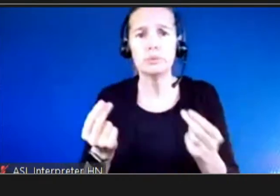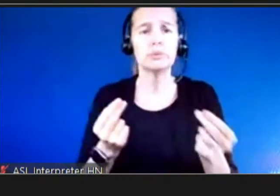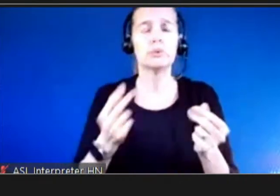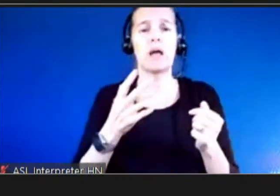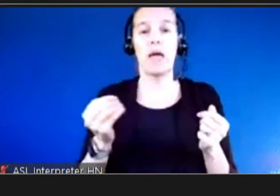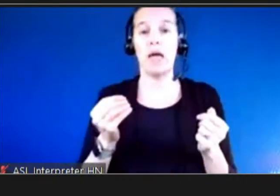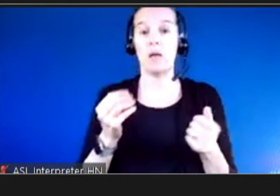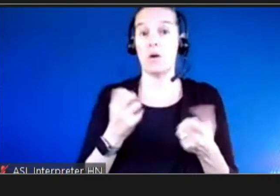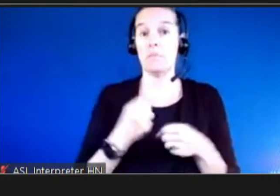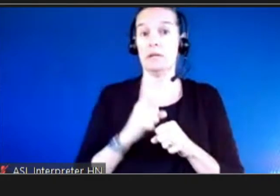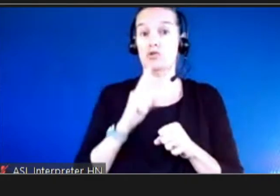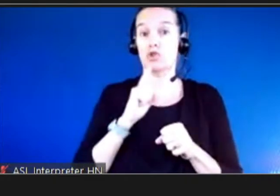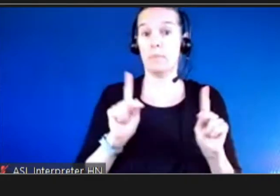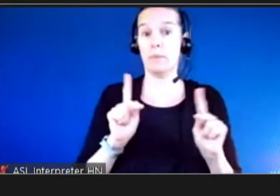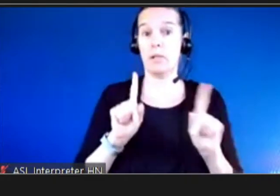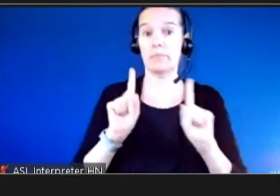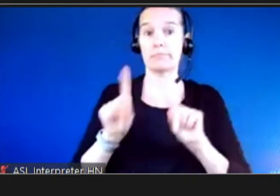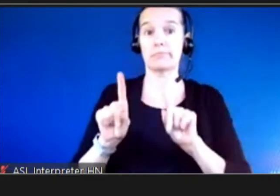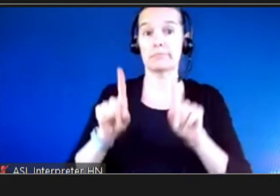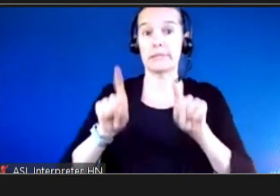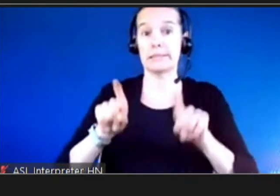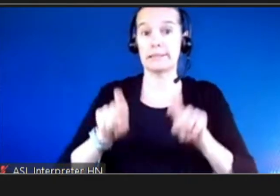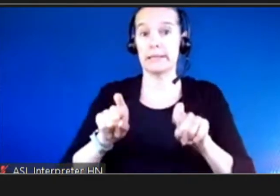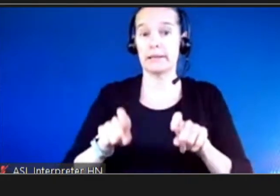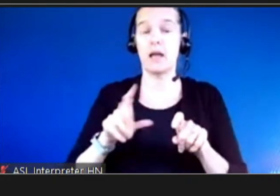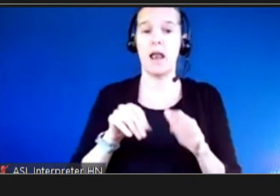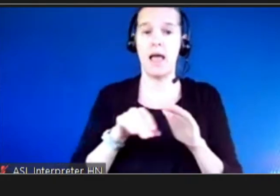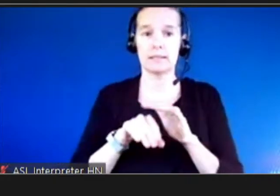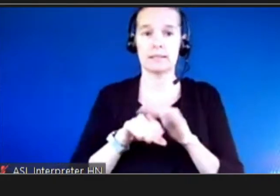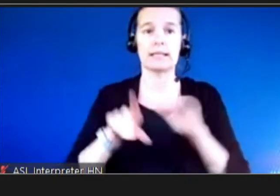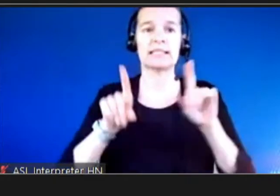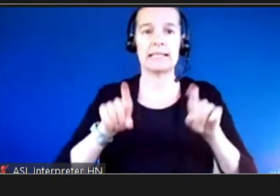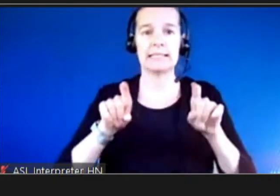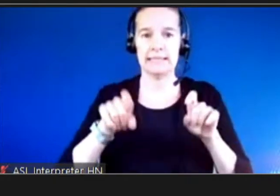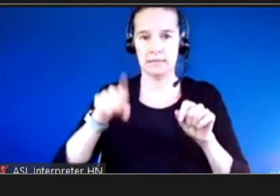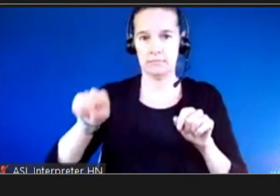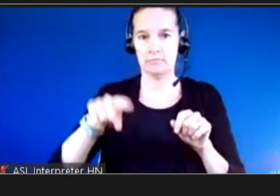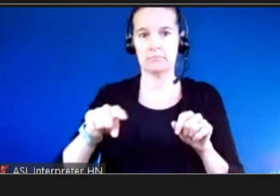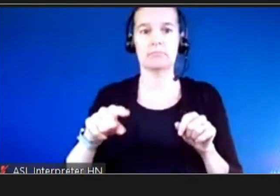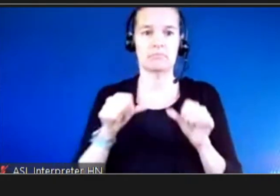getting tested and accessing the outbreak testing that we have ongoing.